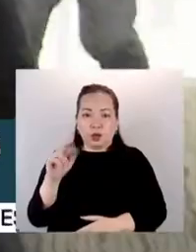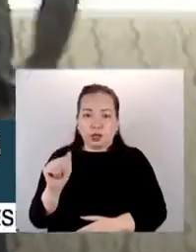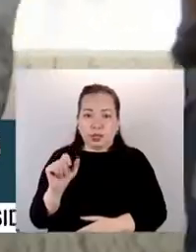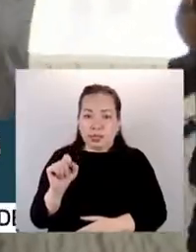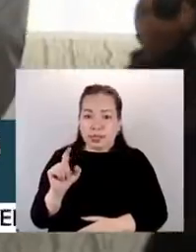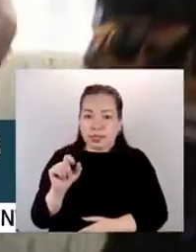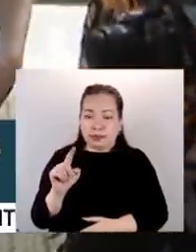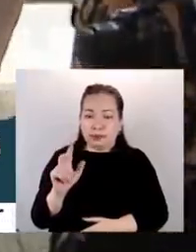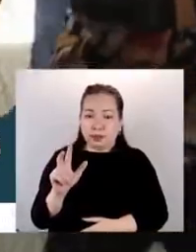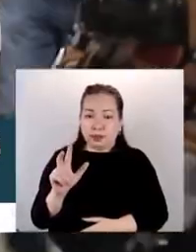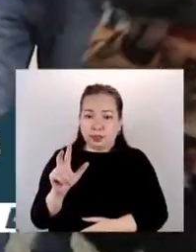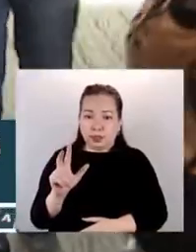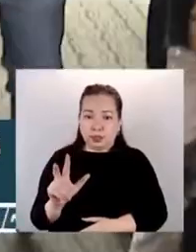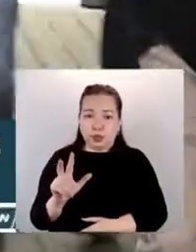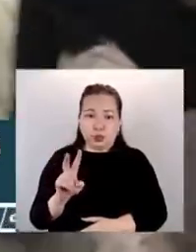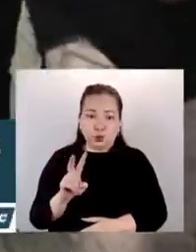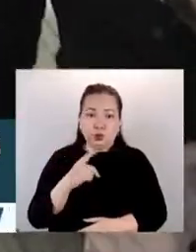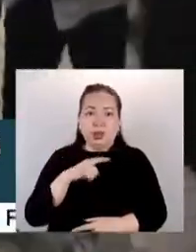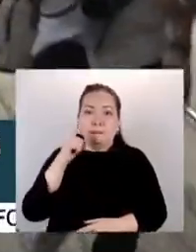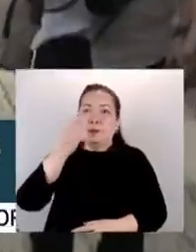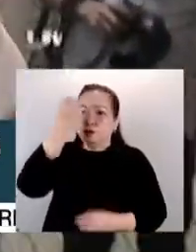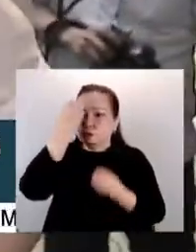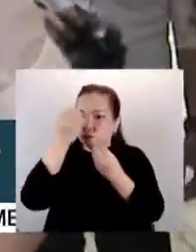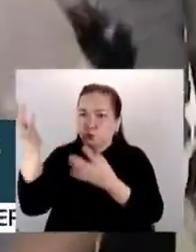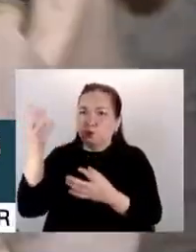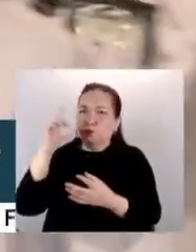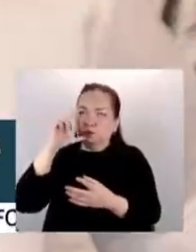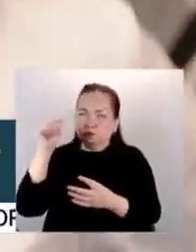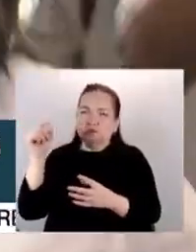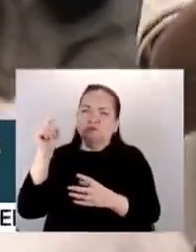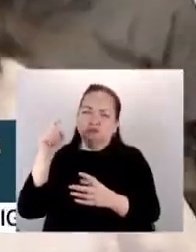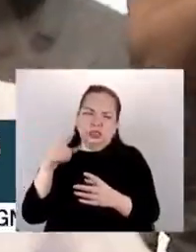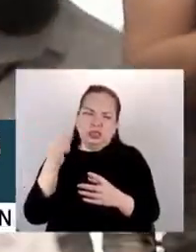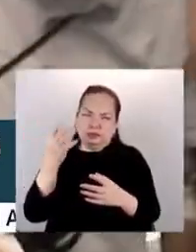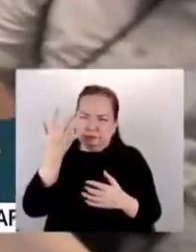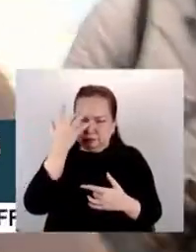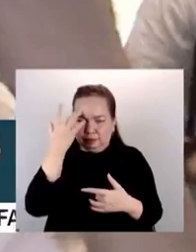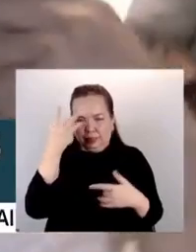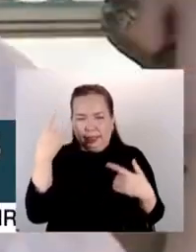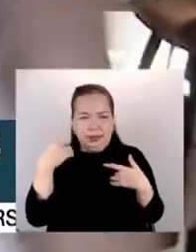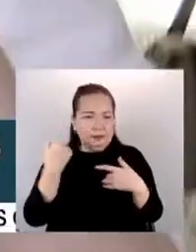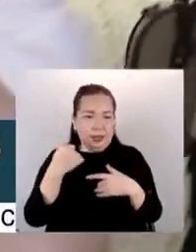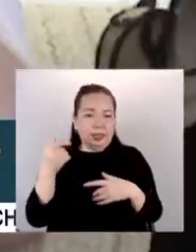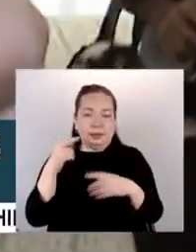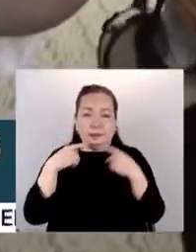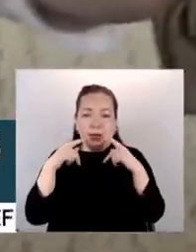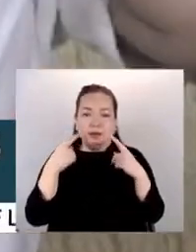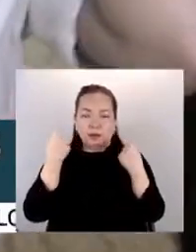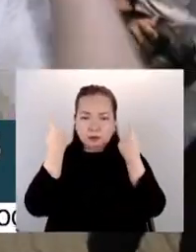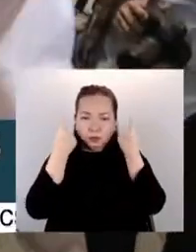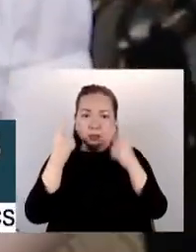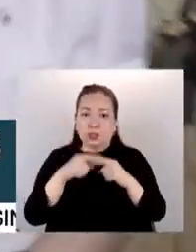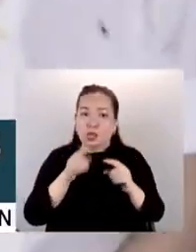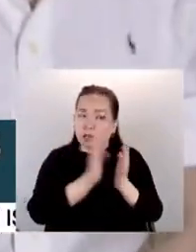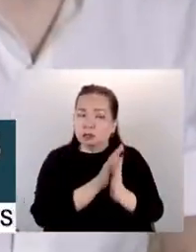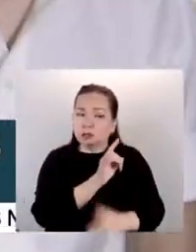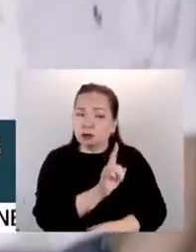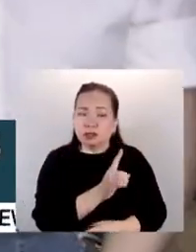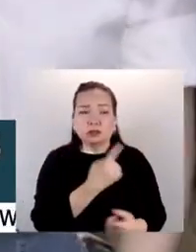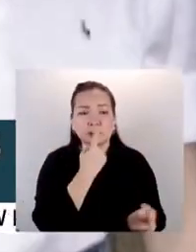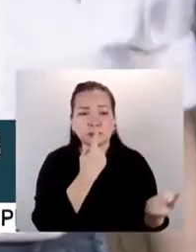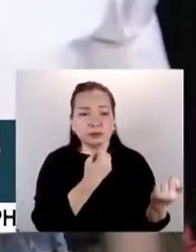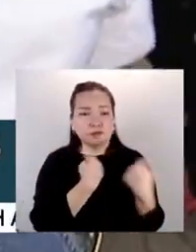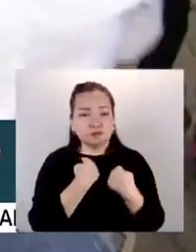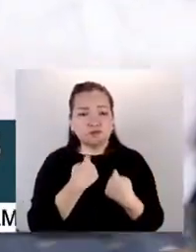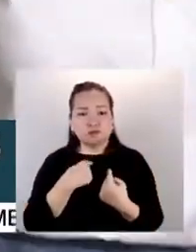the Mandatory Reporting of Notifiable Diseases and Health Events of Public Health Concern Act. When asked for her plea, she pleaded guilty, according